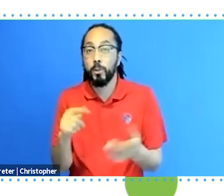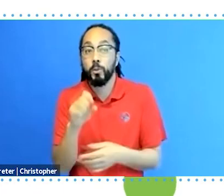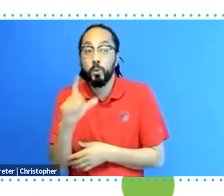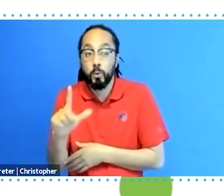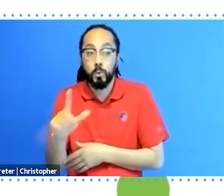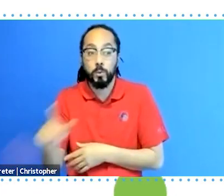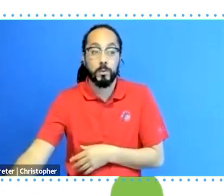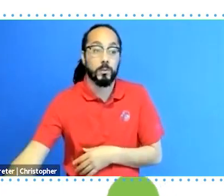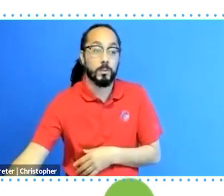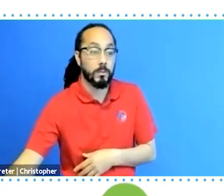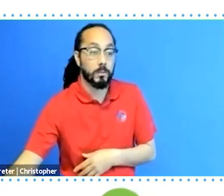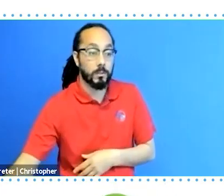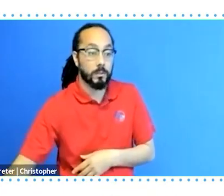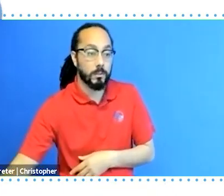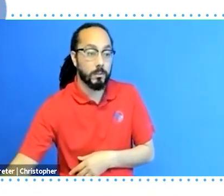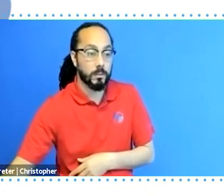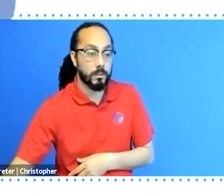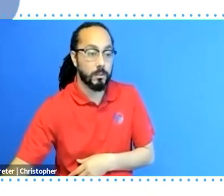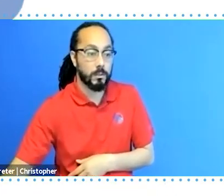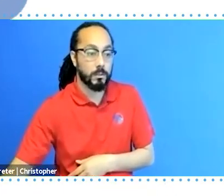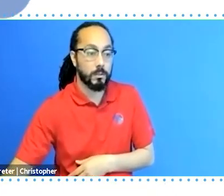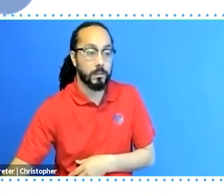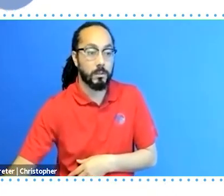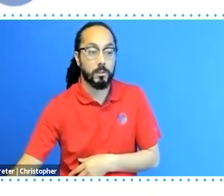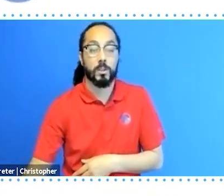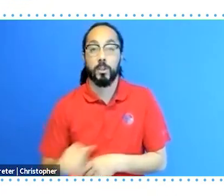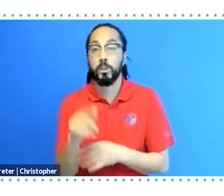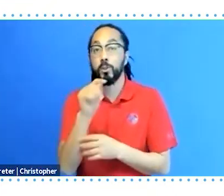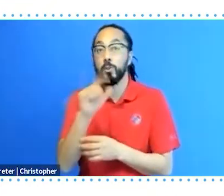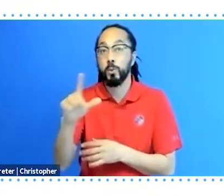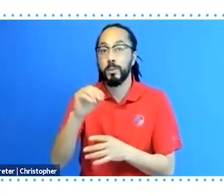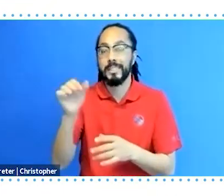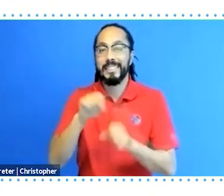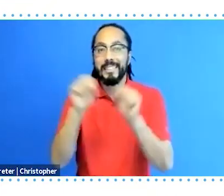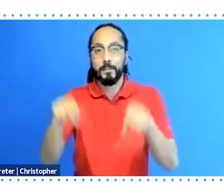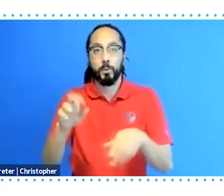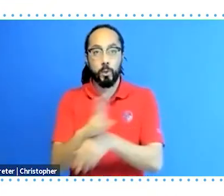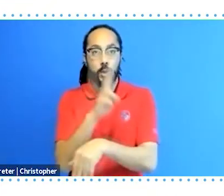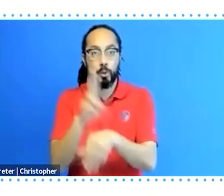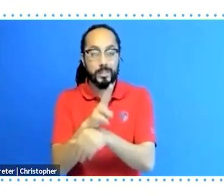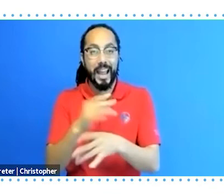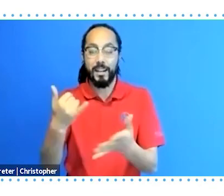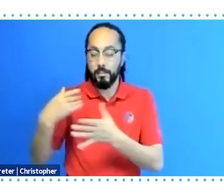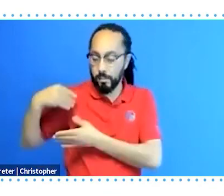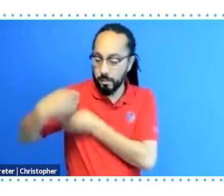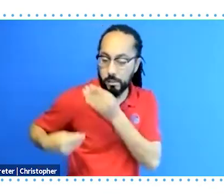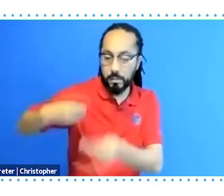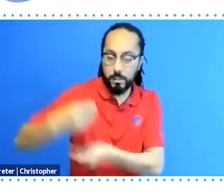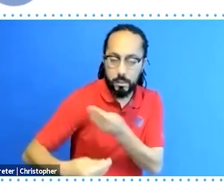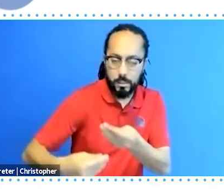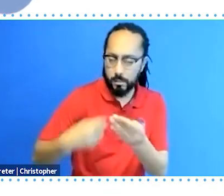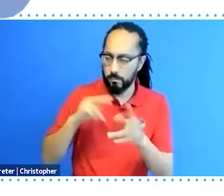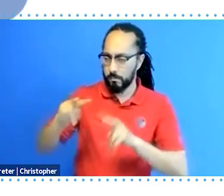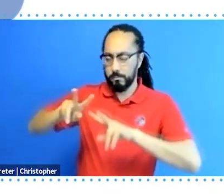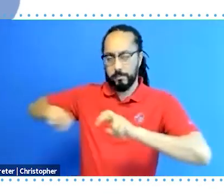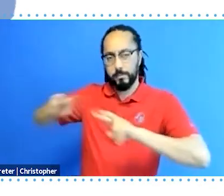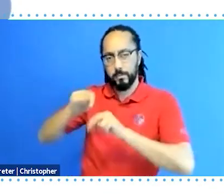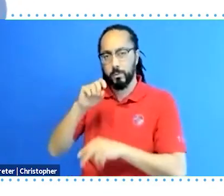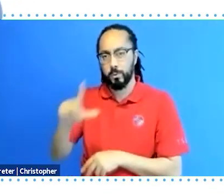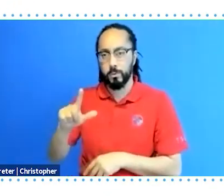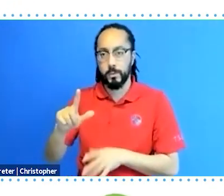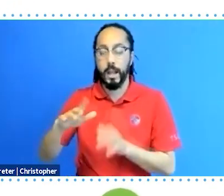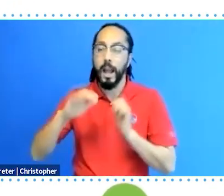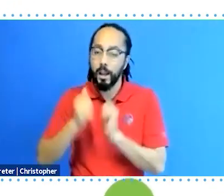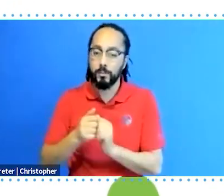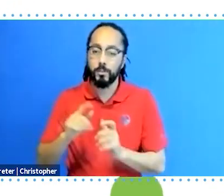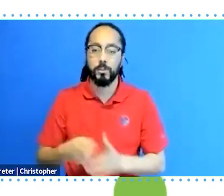you are already using or that you've inherited, and really reflect on how did you come to use these things.